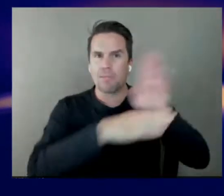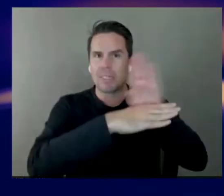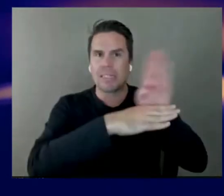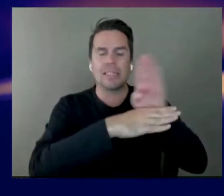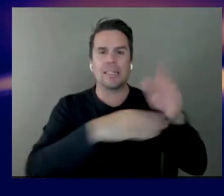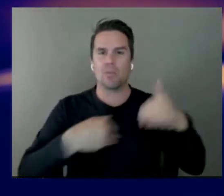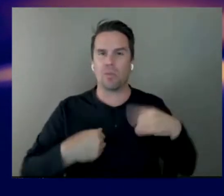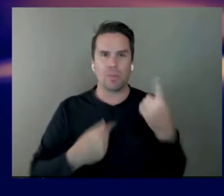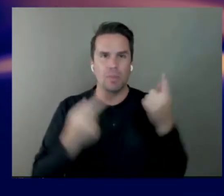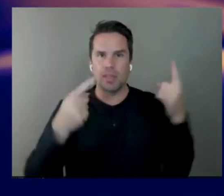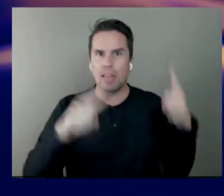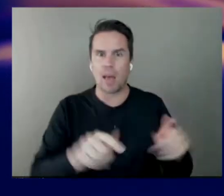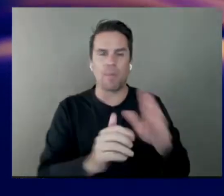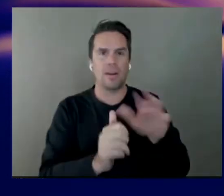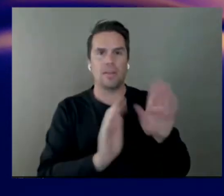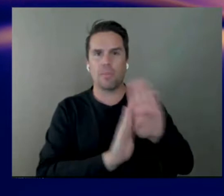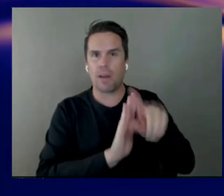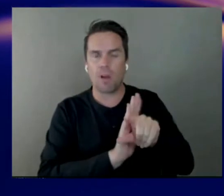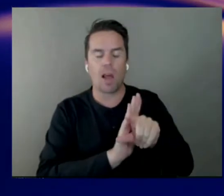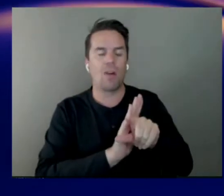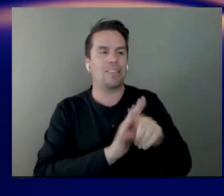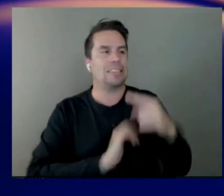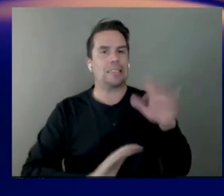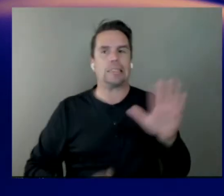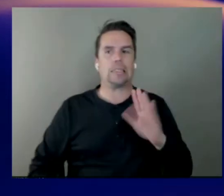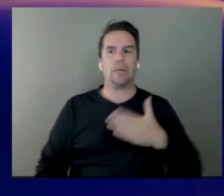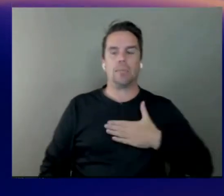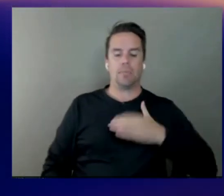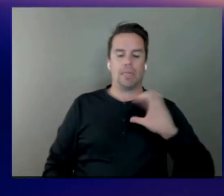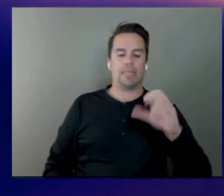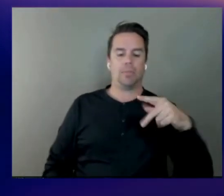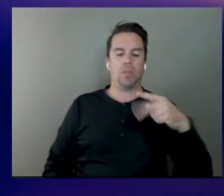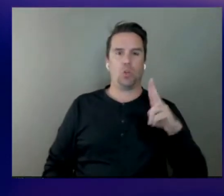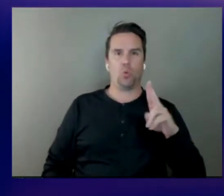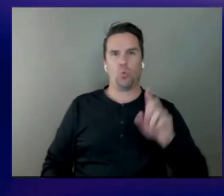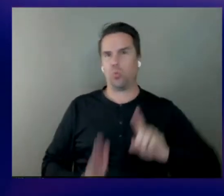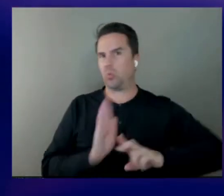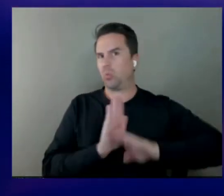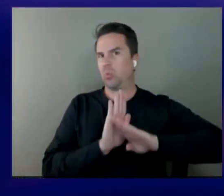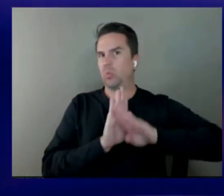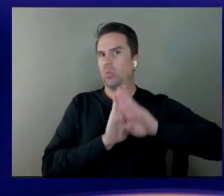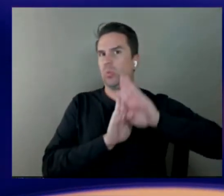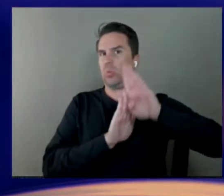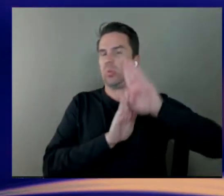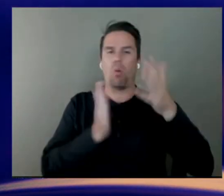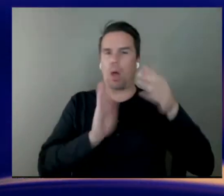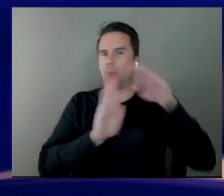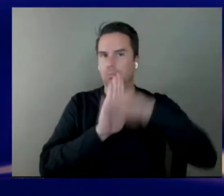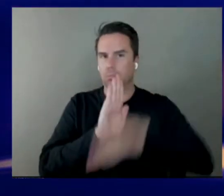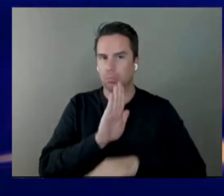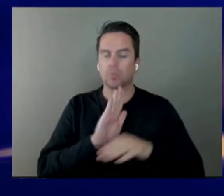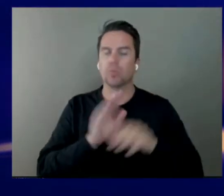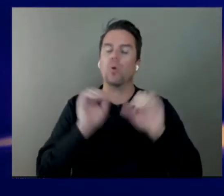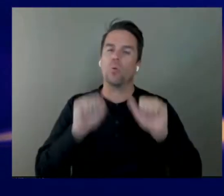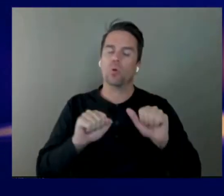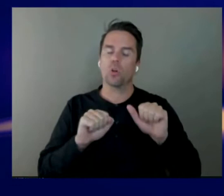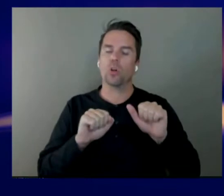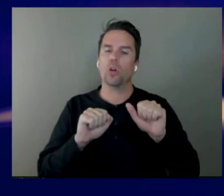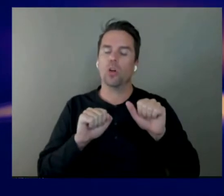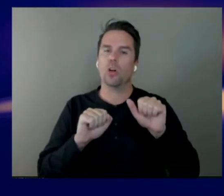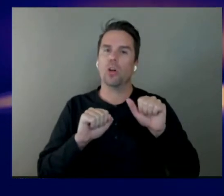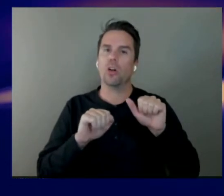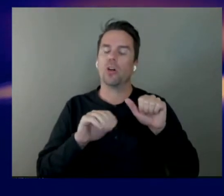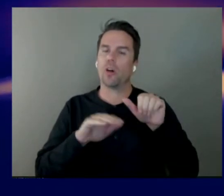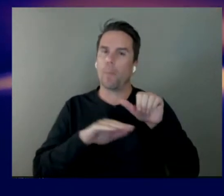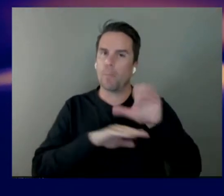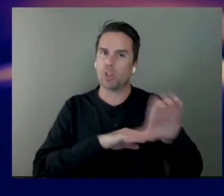on in the background and you say, my CPU is starting to go up, I want to throttle that down. So you can push out a lower number as a feature flag, or sorry, not as a dynamic configuration,